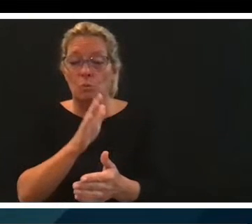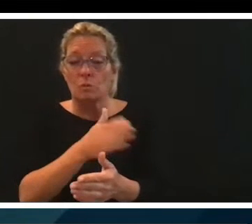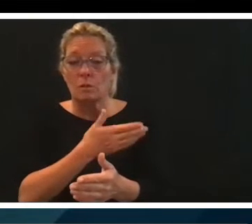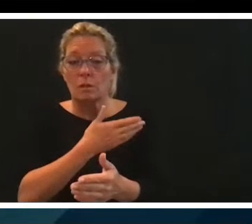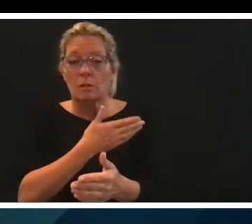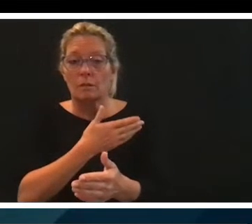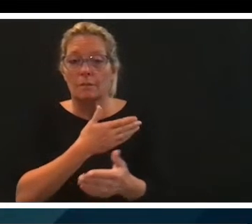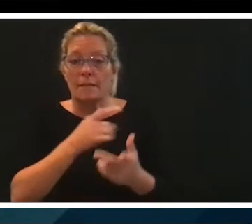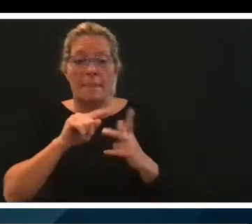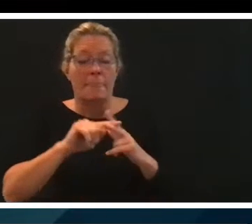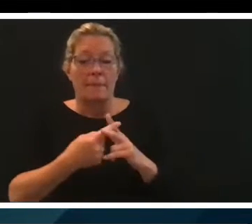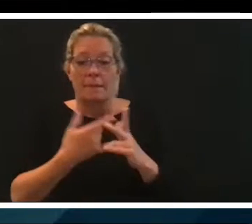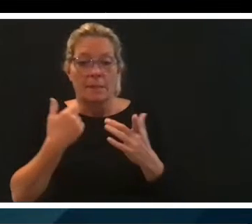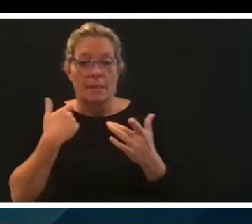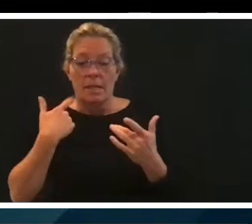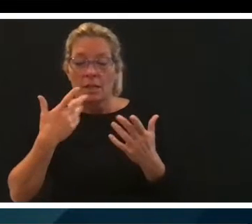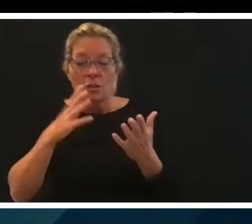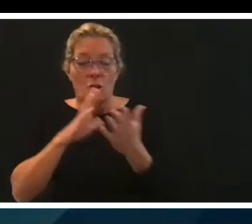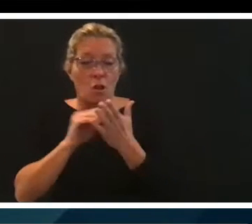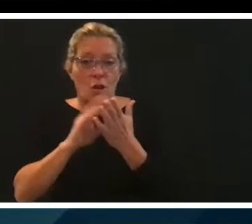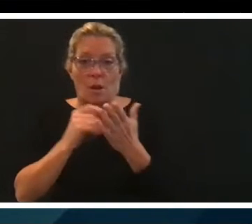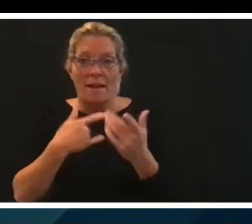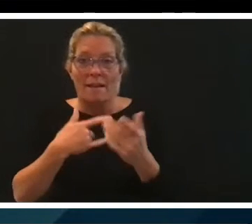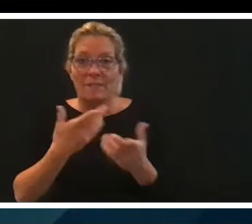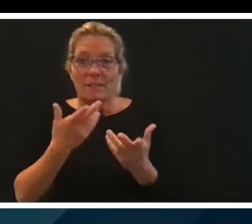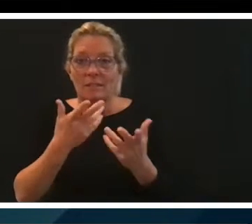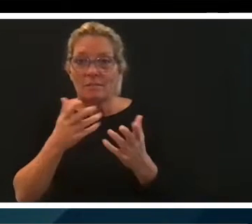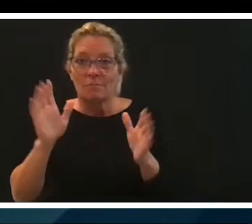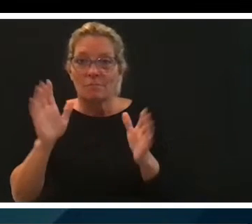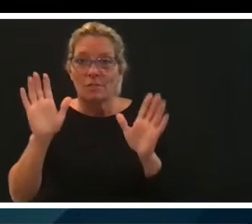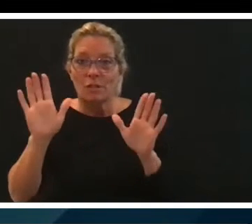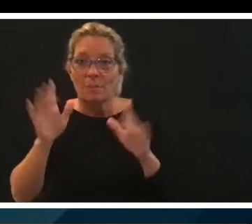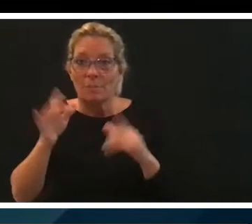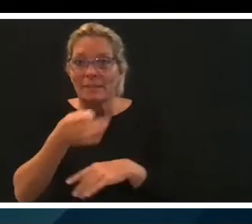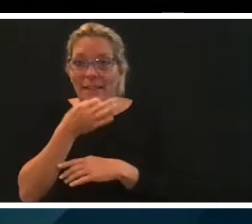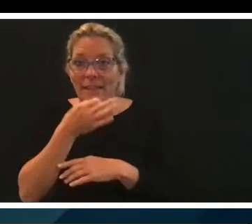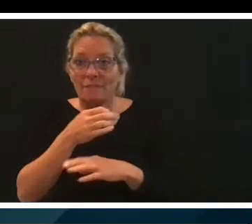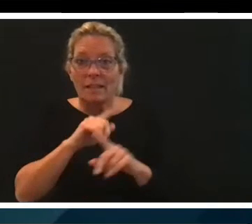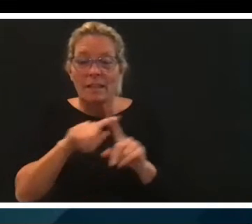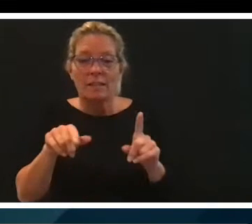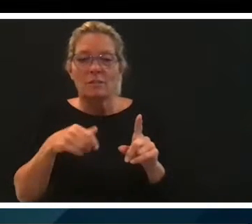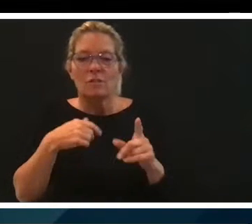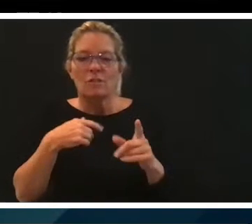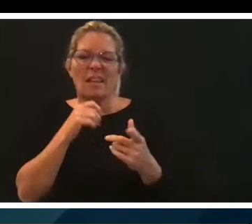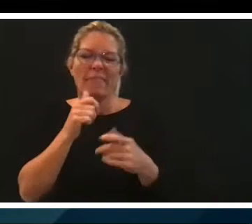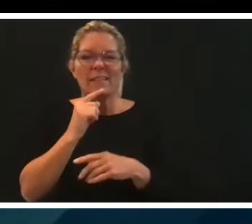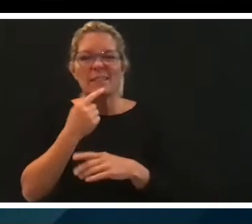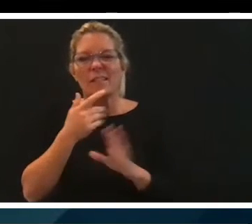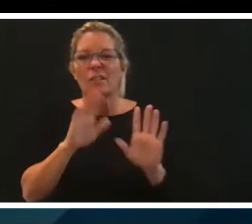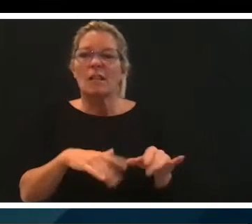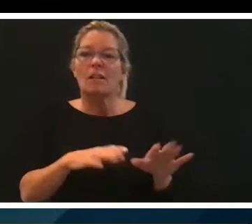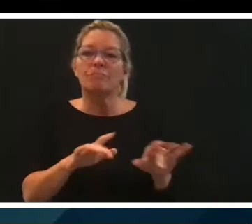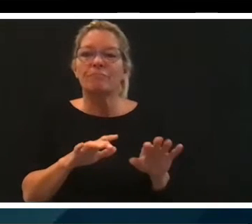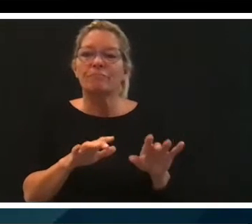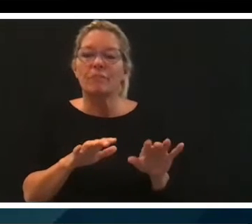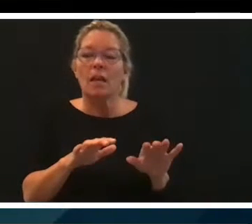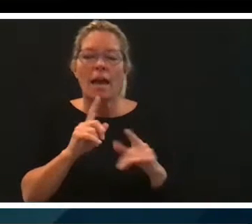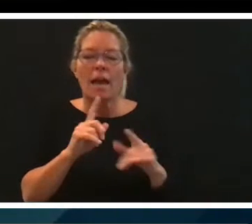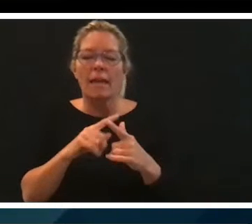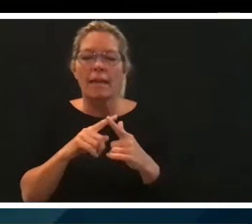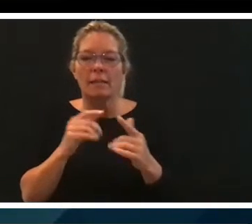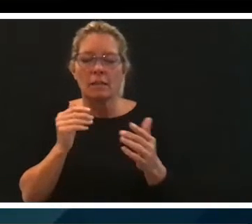this gift right away, but you're not really that serious about it. You're not really working it that much. And then at a certain point, you